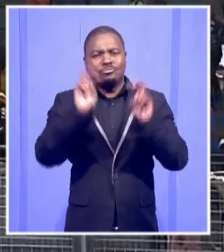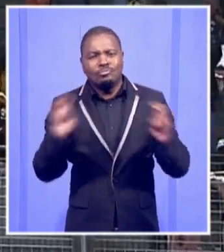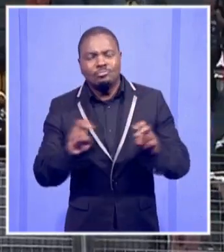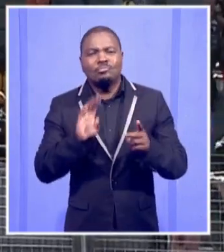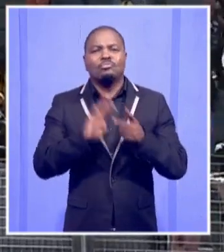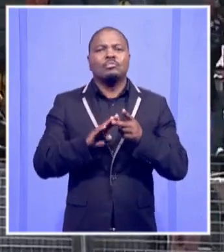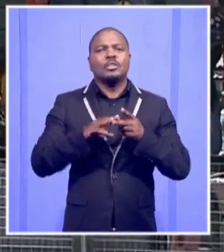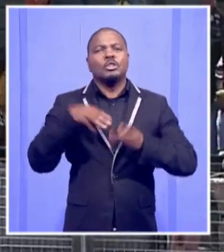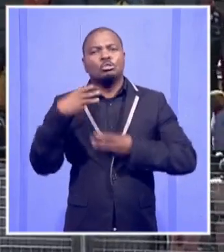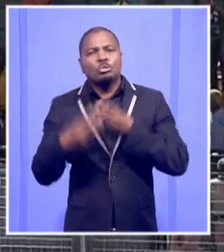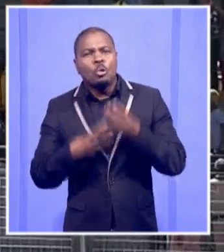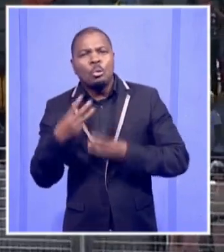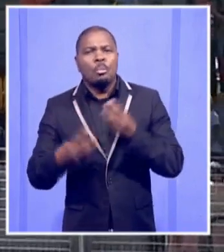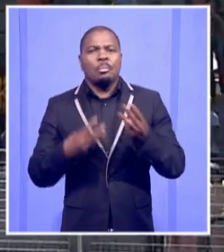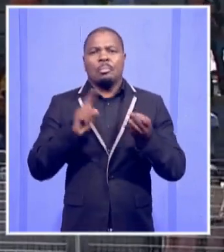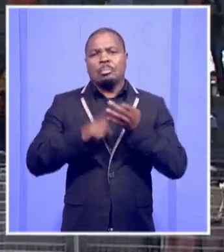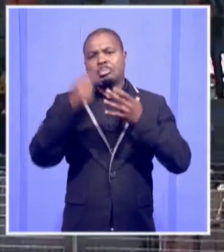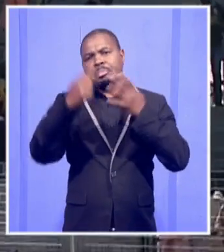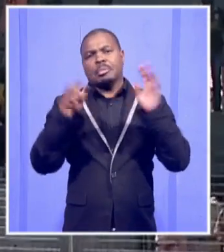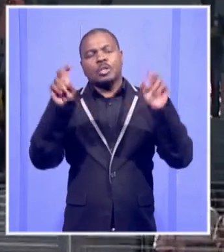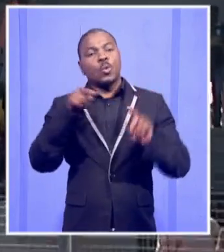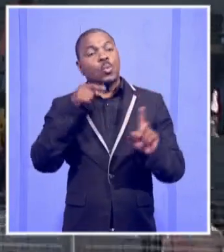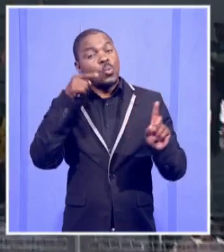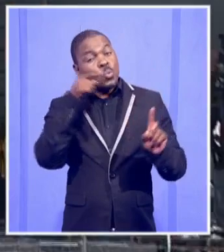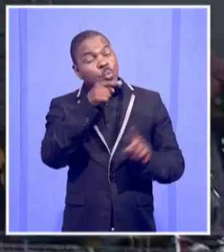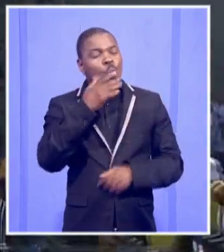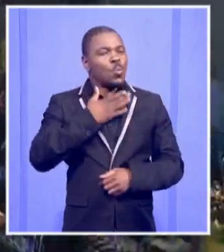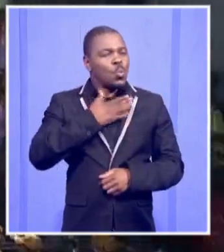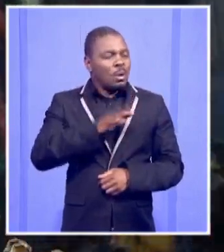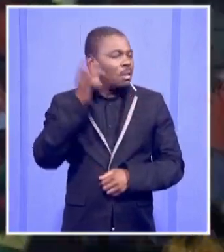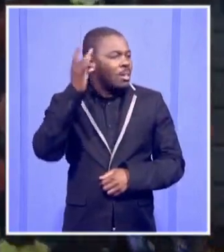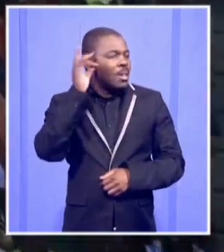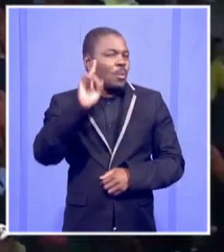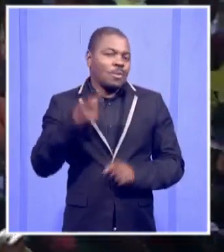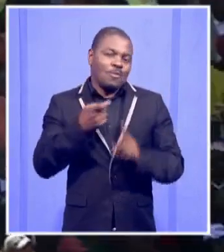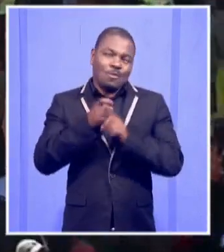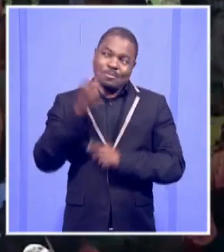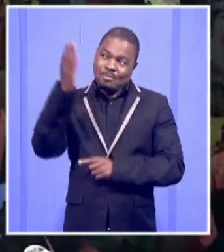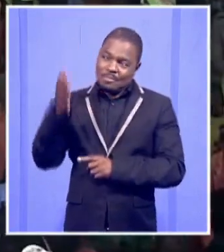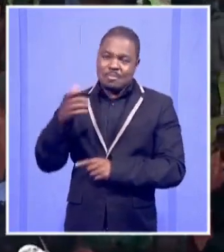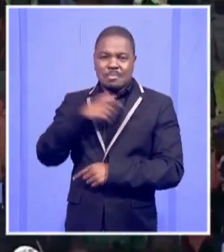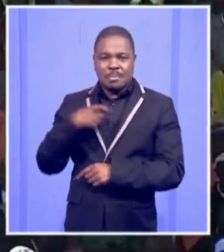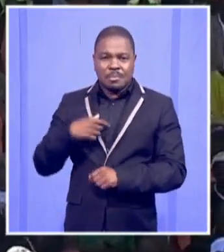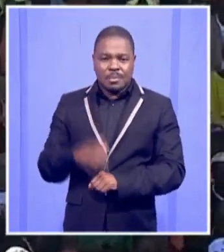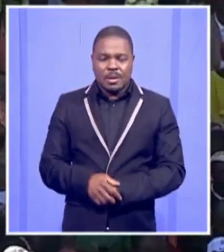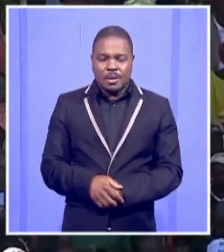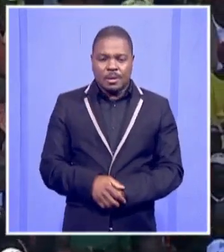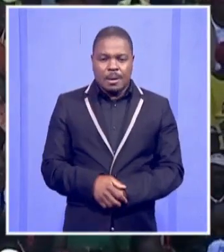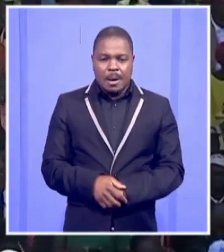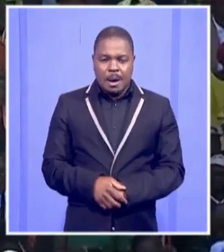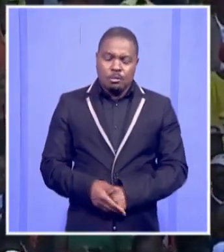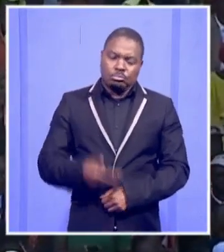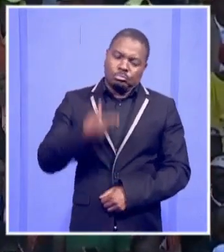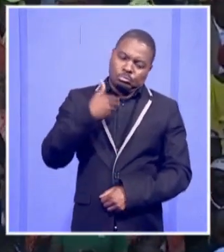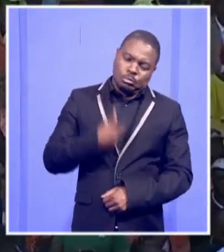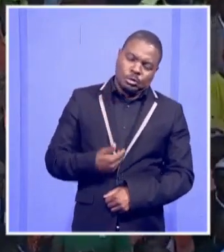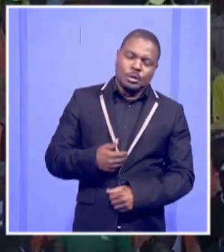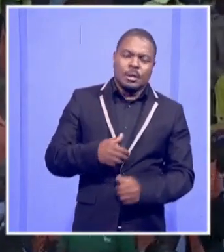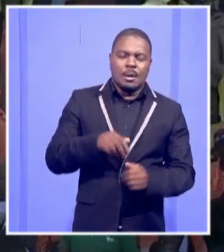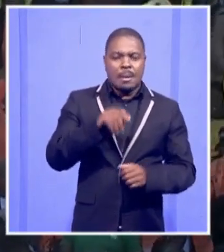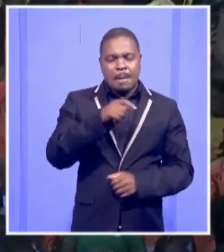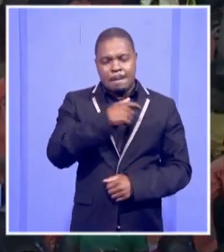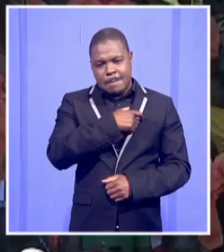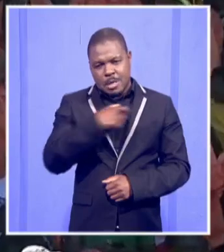and many other issues wena bofuna ukuvani from the president. Mina ku-president into le bengifuna ukukhuluma